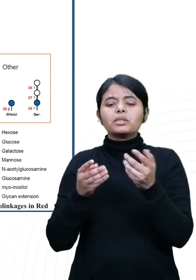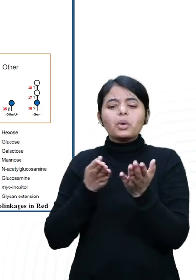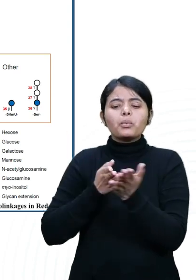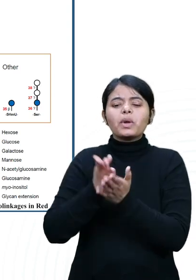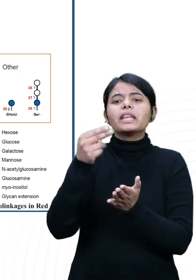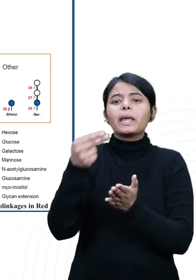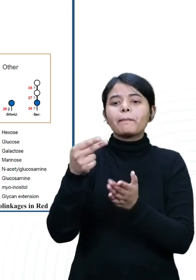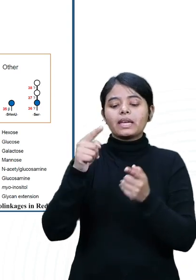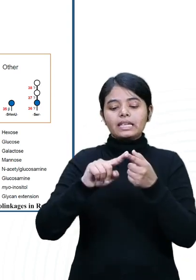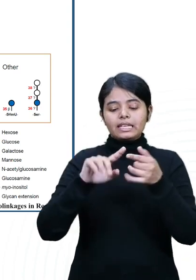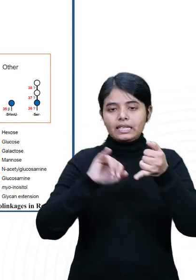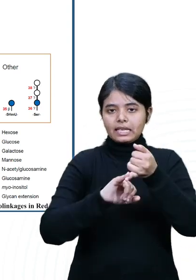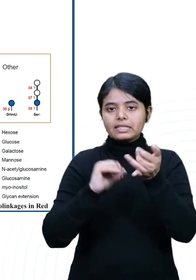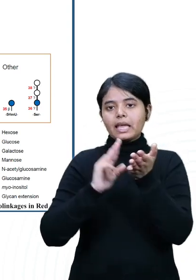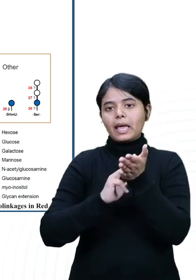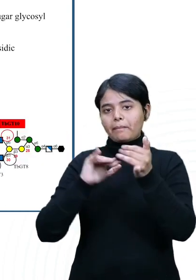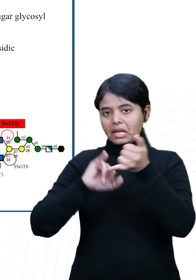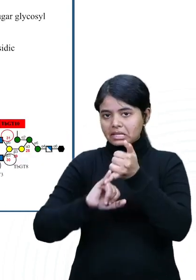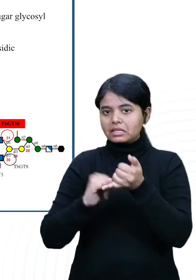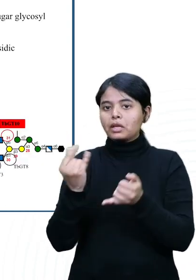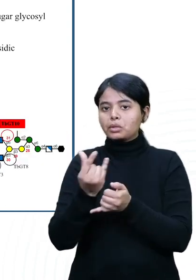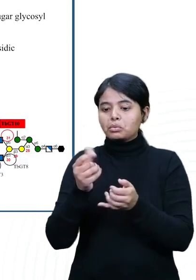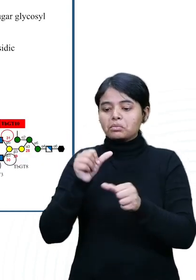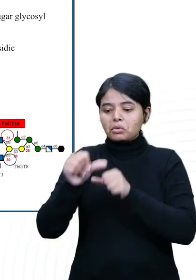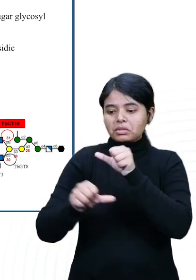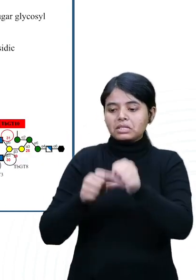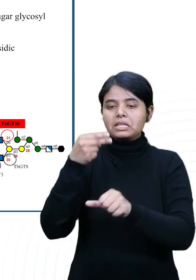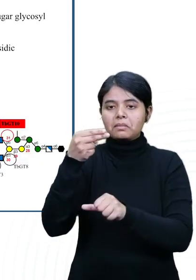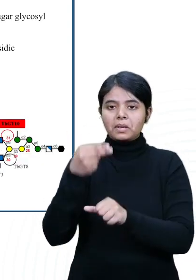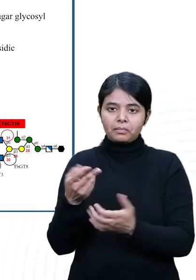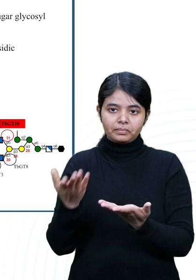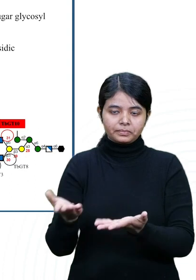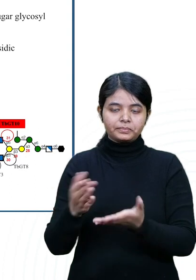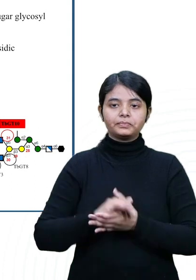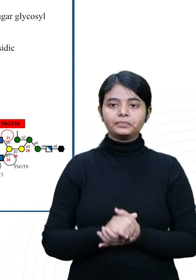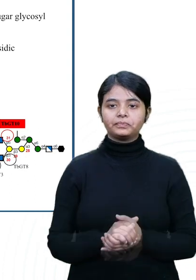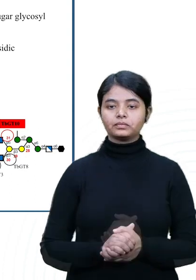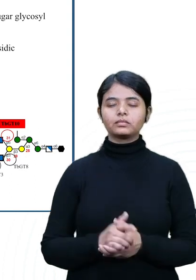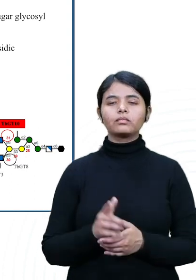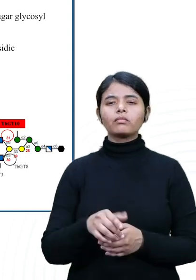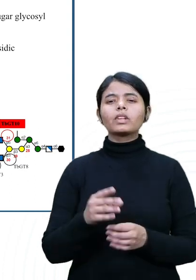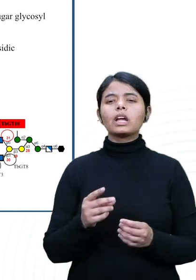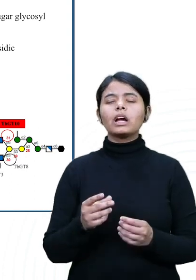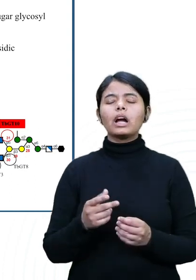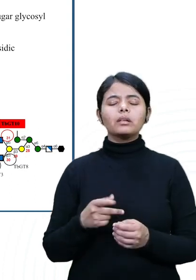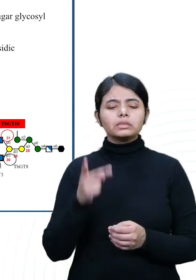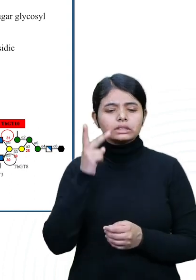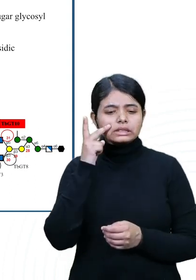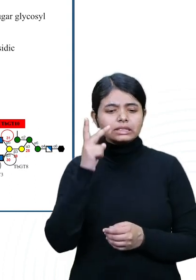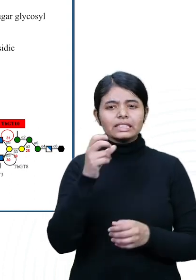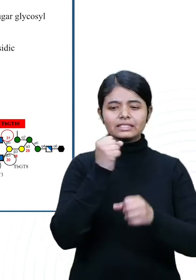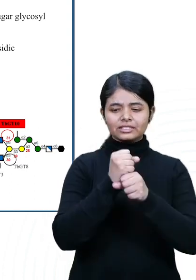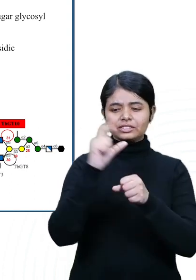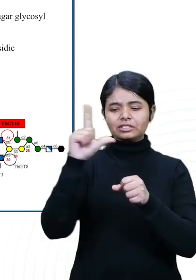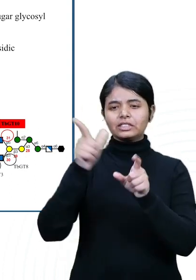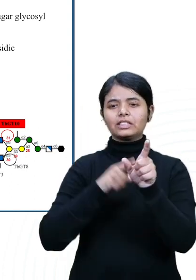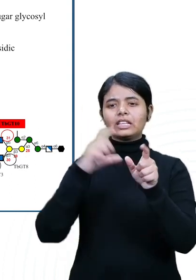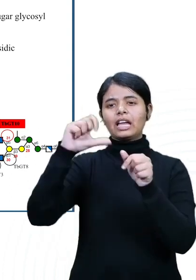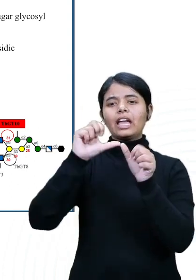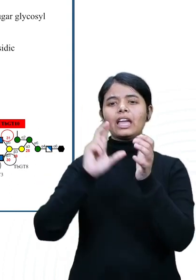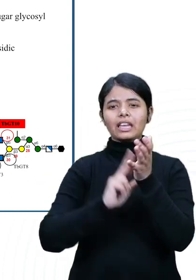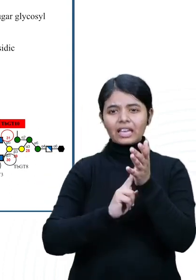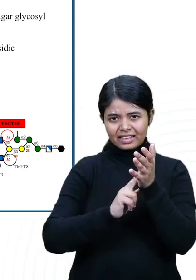The glycans are synthesized by the action of several glycosyl transferases. The glycosidic linkages are defined by configuration